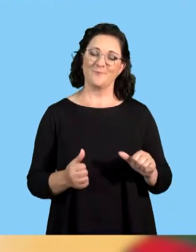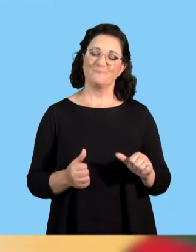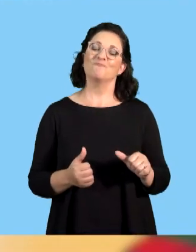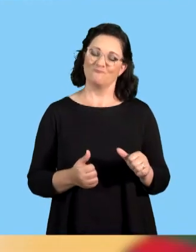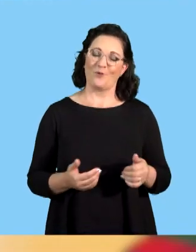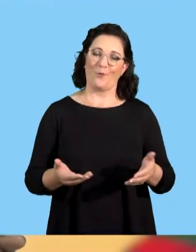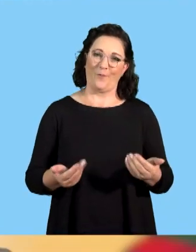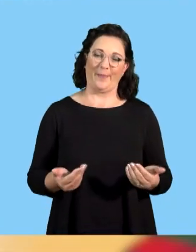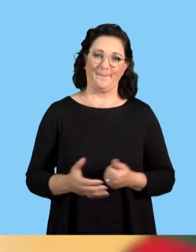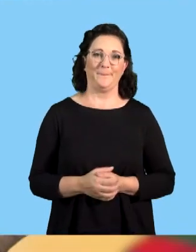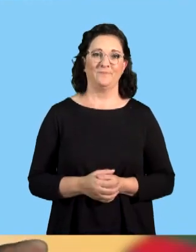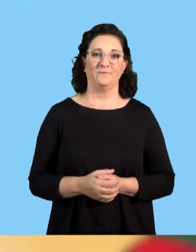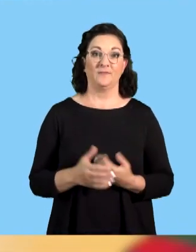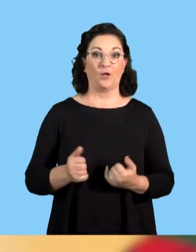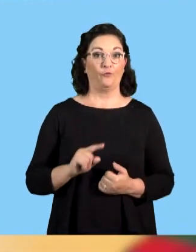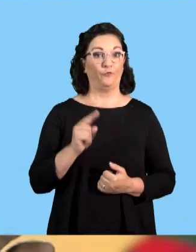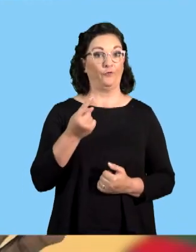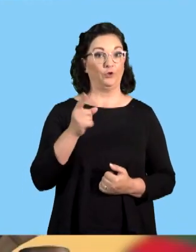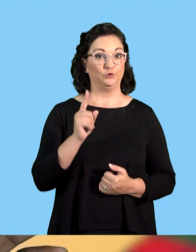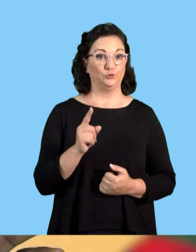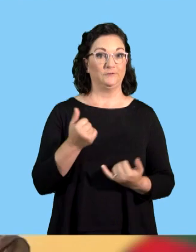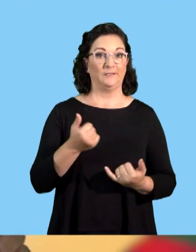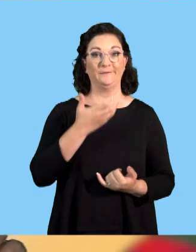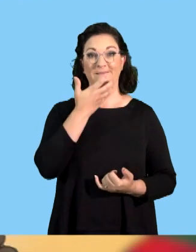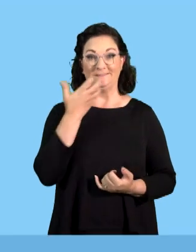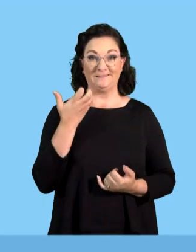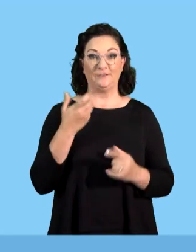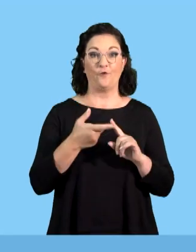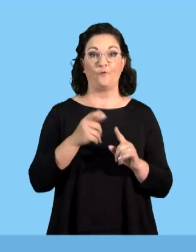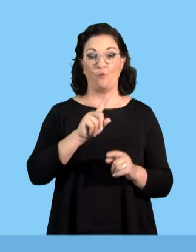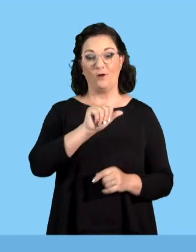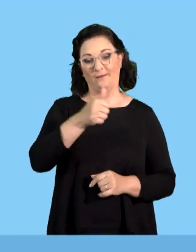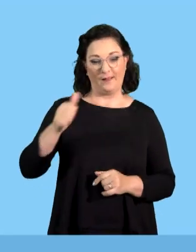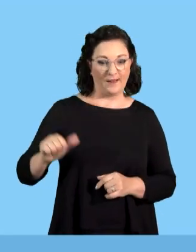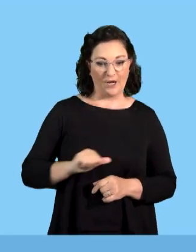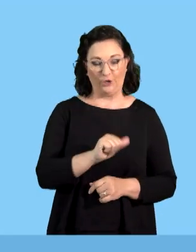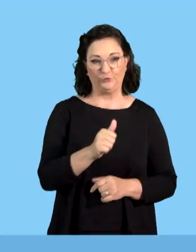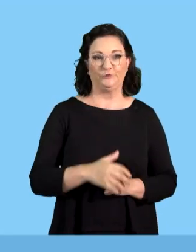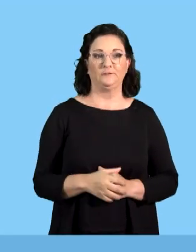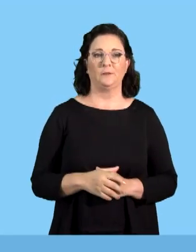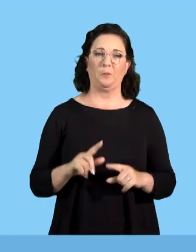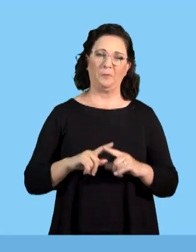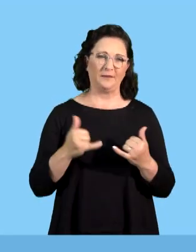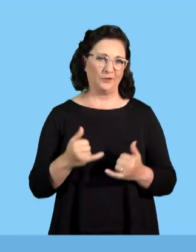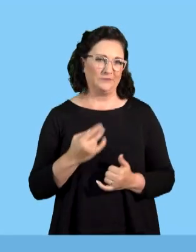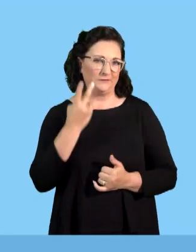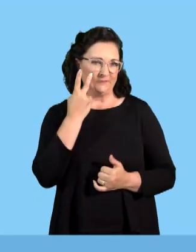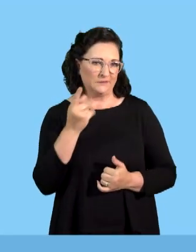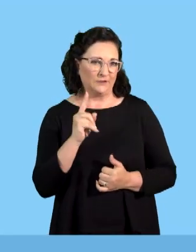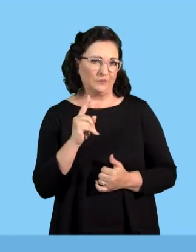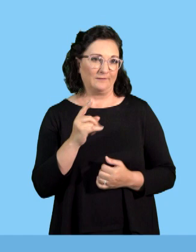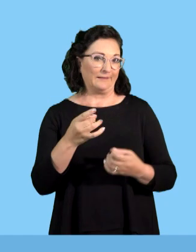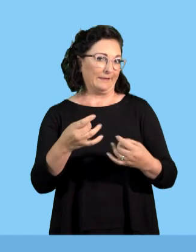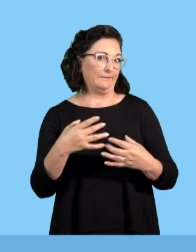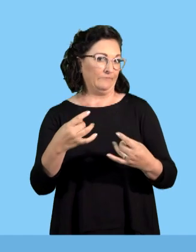Welcome back, learners. And as we have said before, first concept, and that is going to be the heating effect of electrical current. So remember our main idea, we're